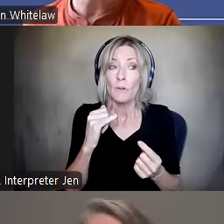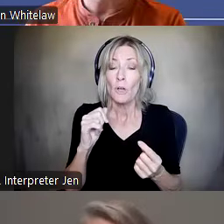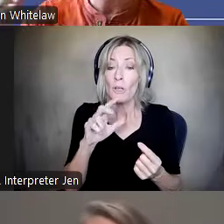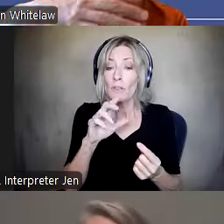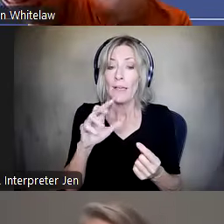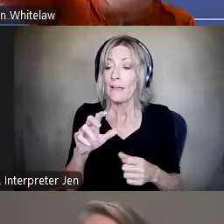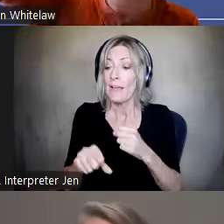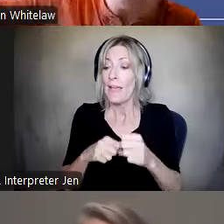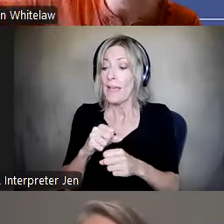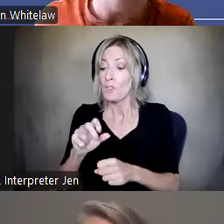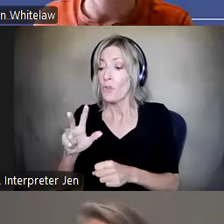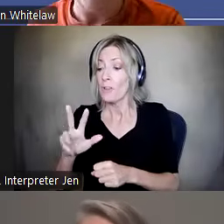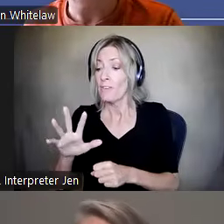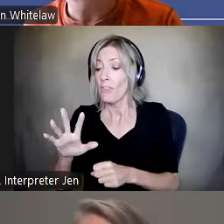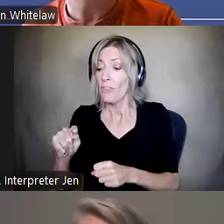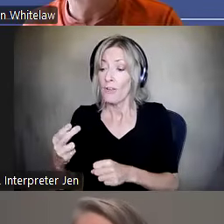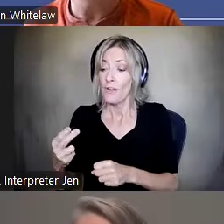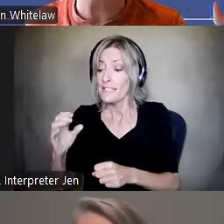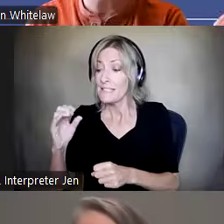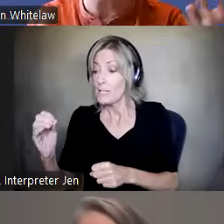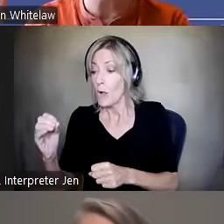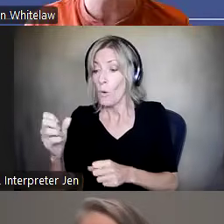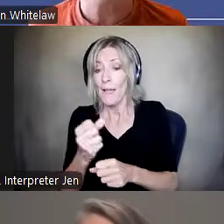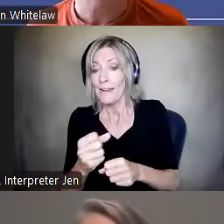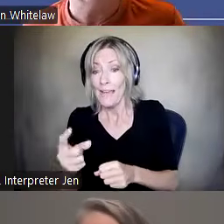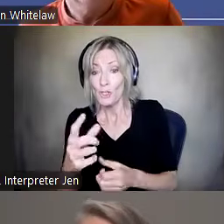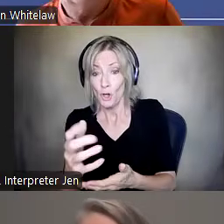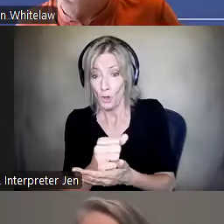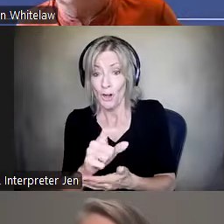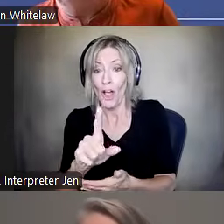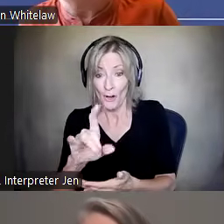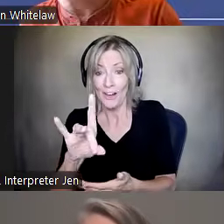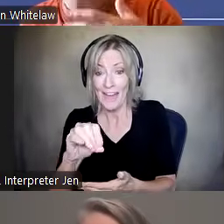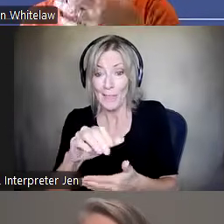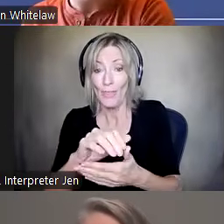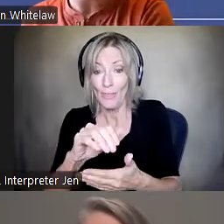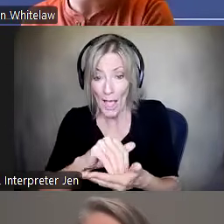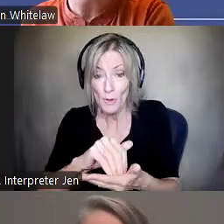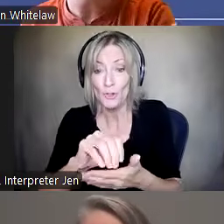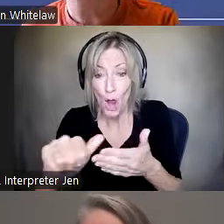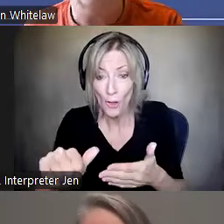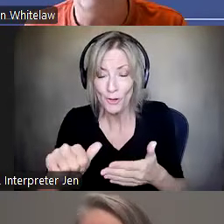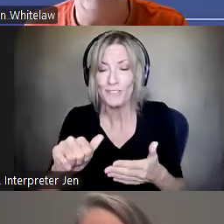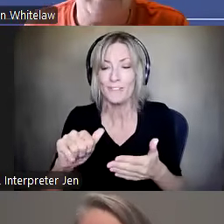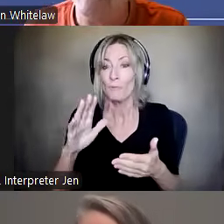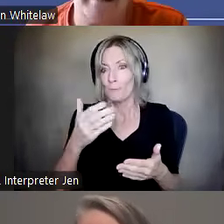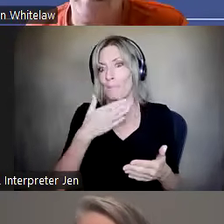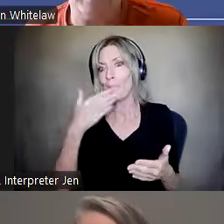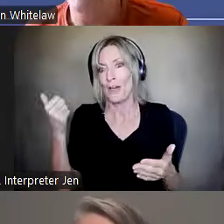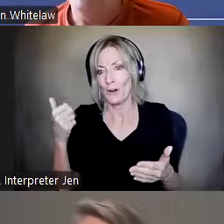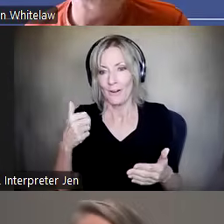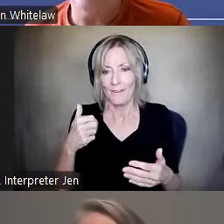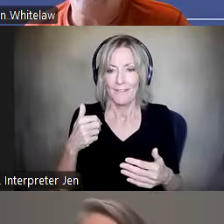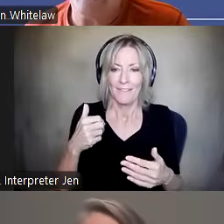you can make 180,000 the next year, that's going to have an impact, as opposed to 180,000 versus